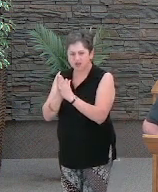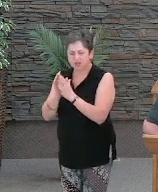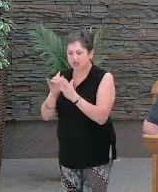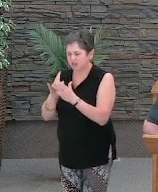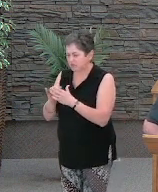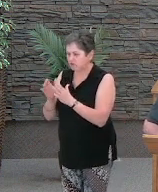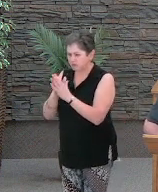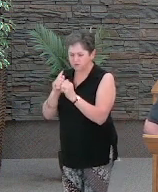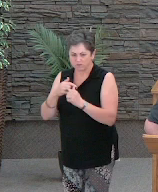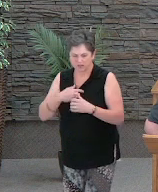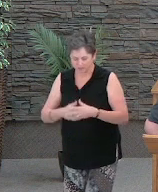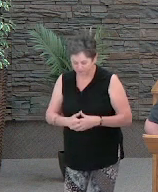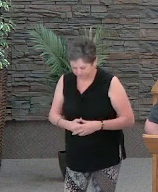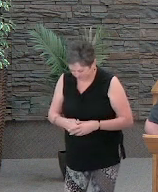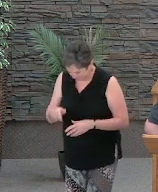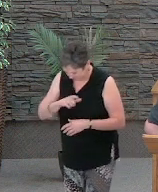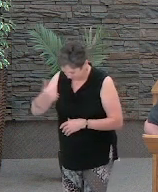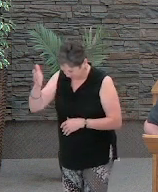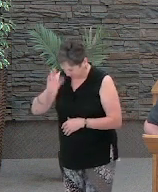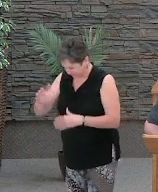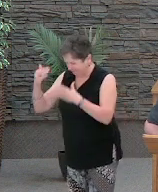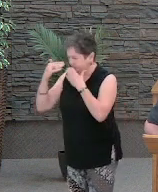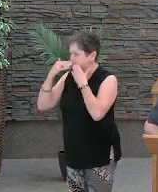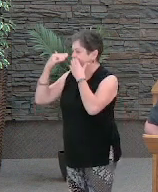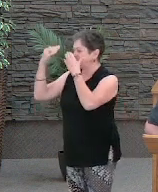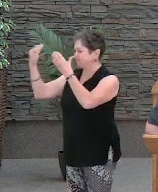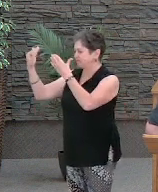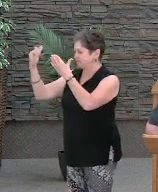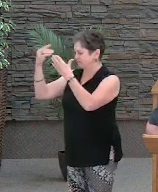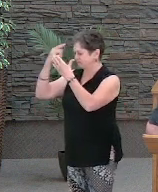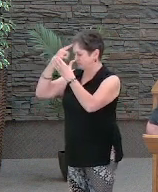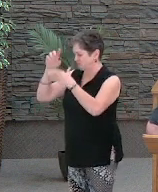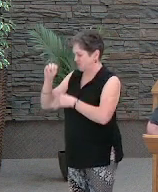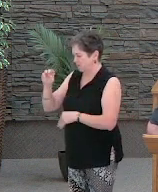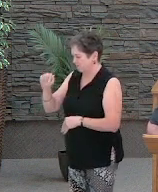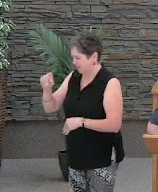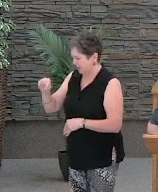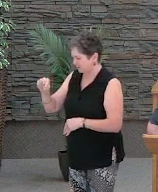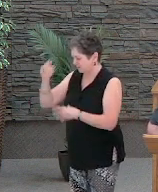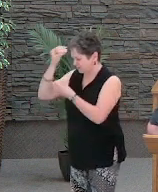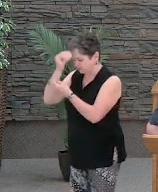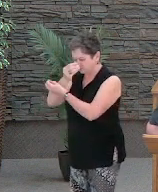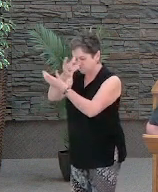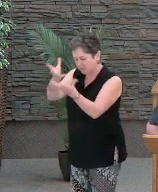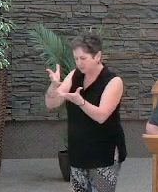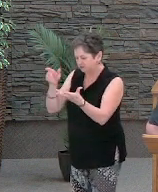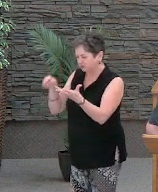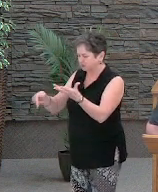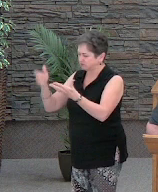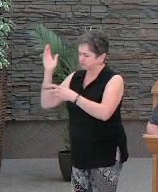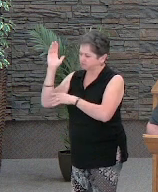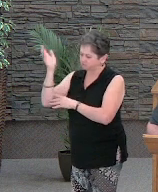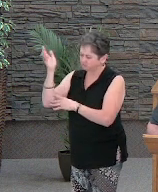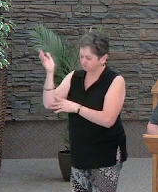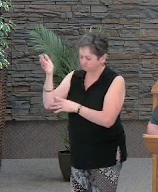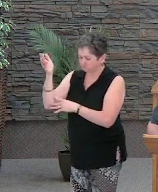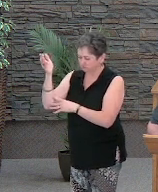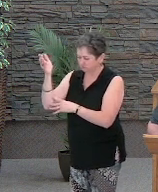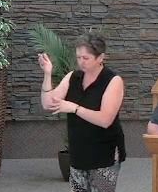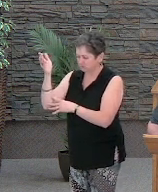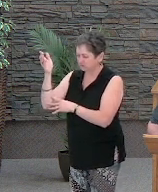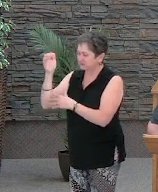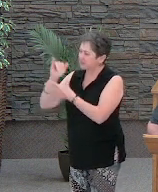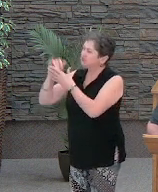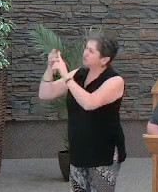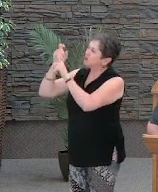I want you to pray with me now. Lord God, I just thank you for Matt and the message that he brings to us, that this comes from